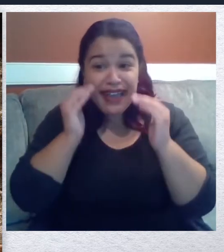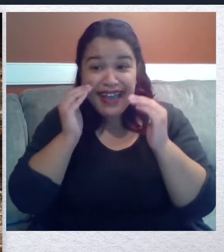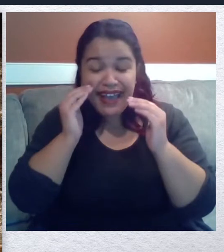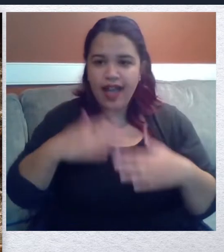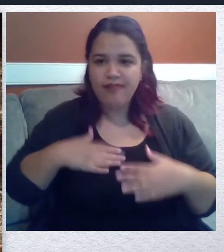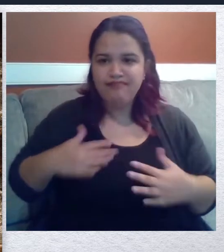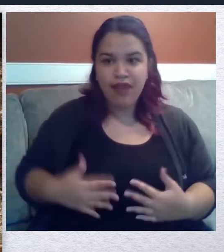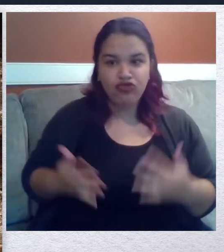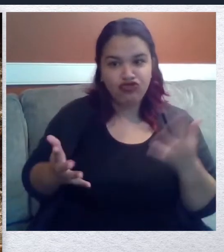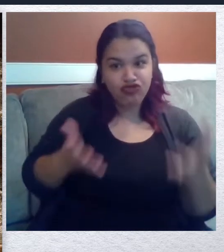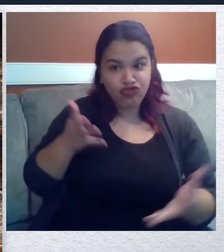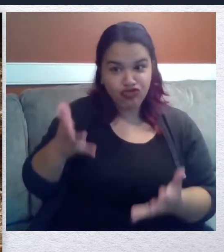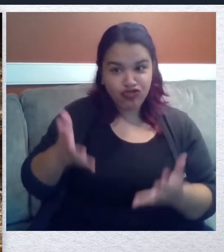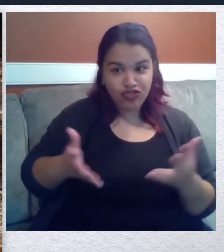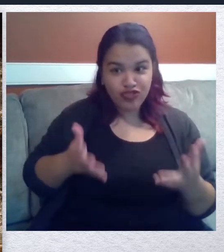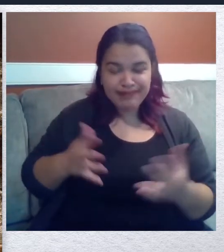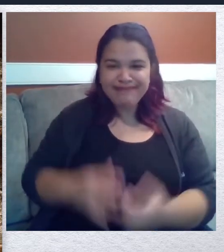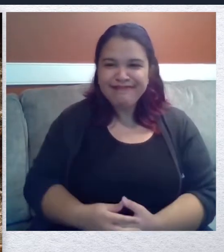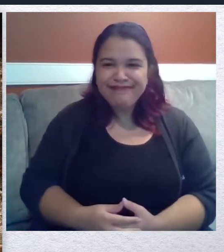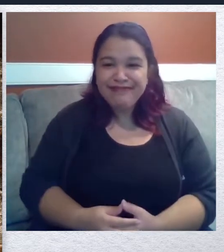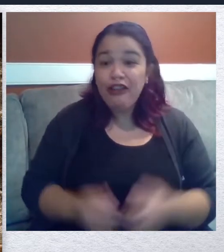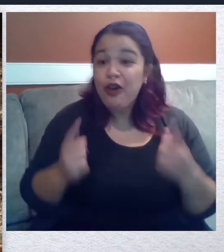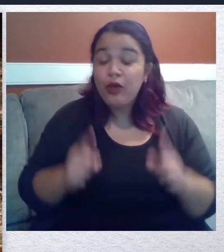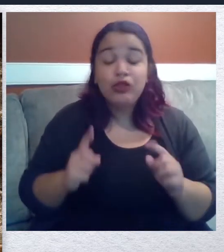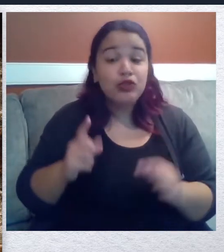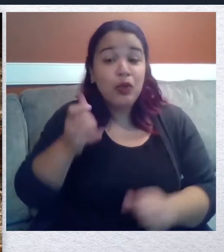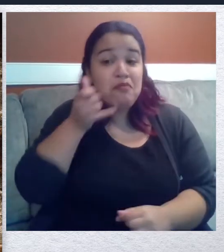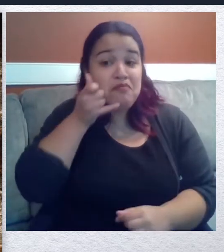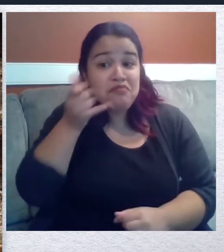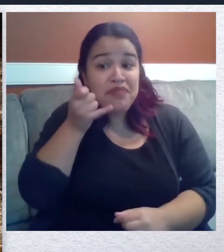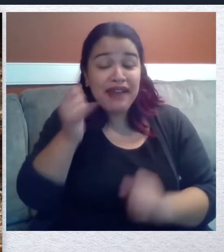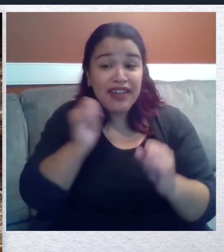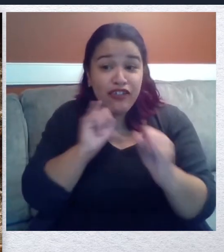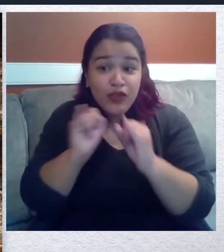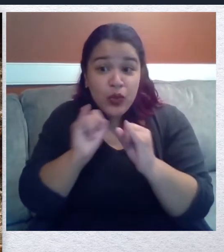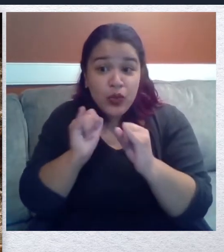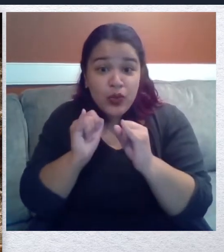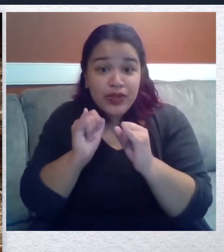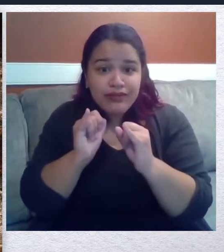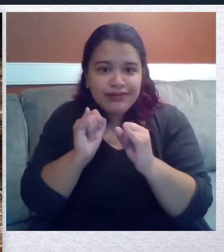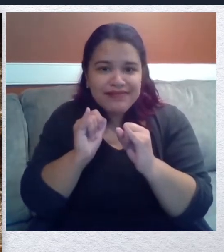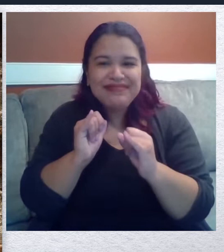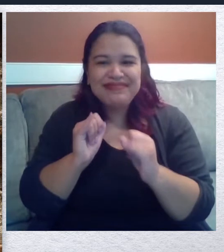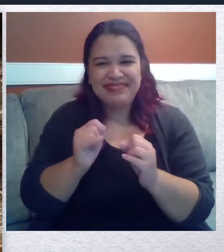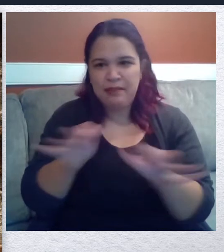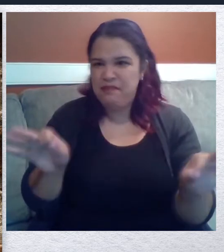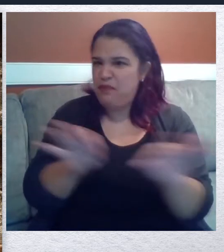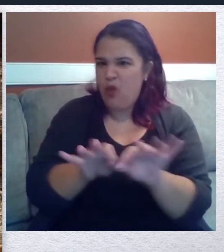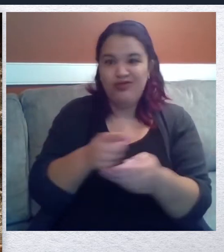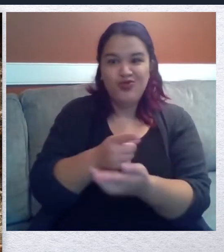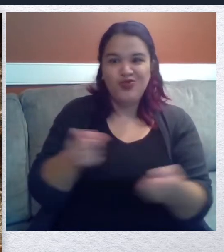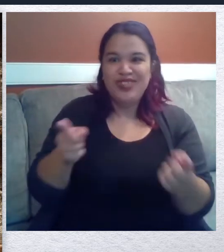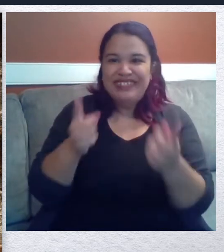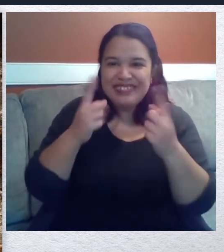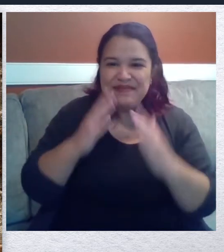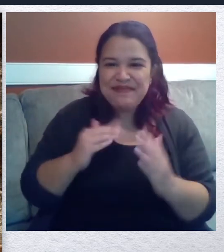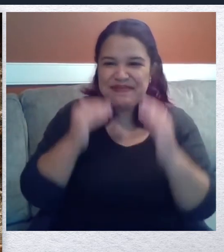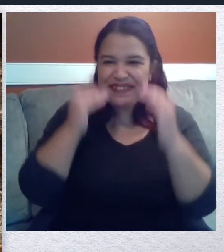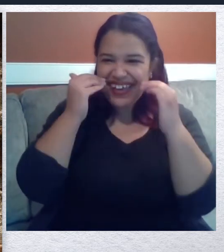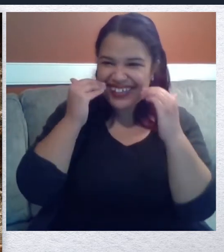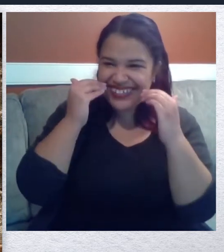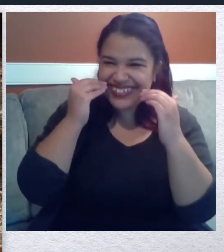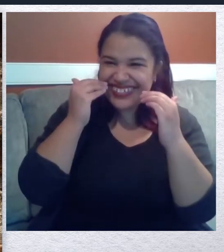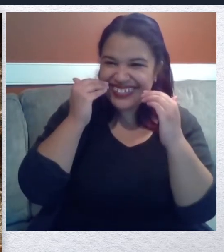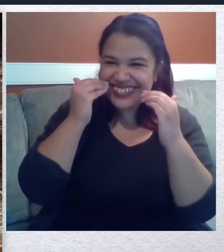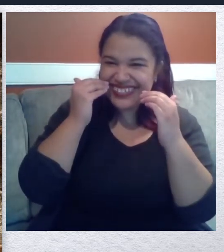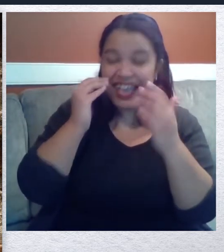pre-recorded interviews, the interviewer can hear a smile in your voice. Maintain good posture and try